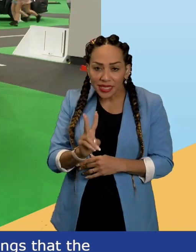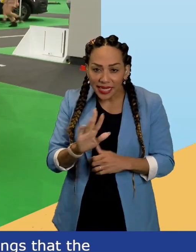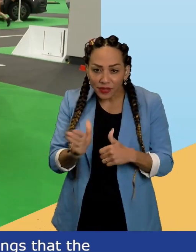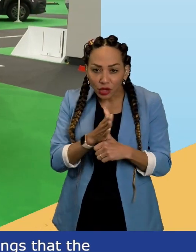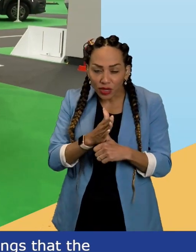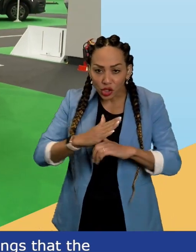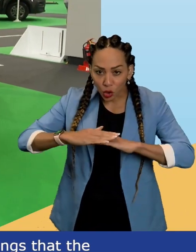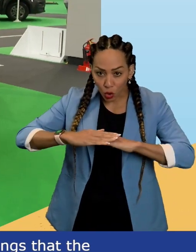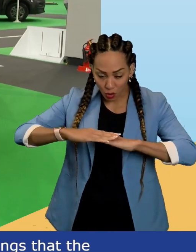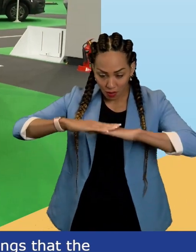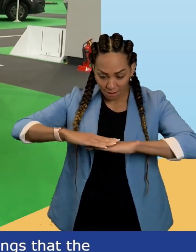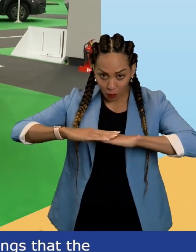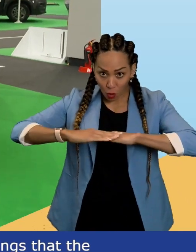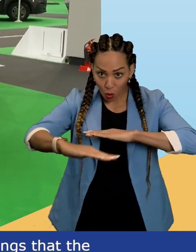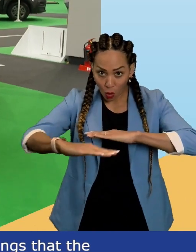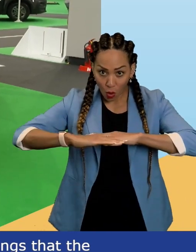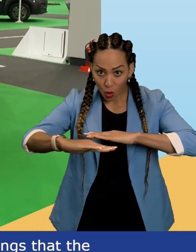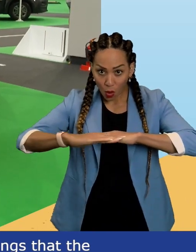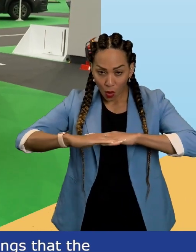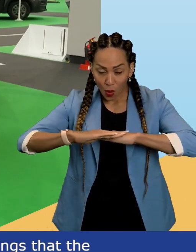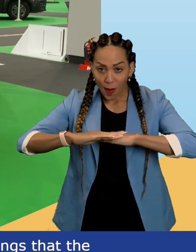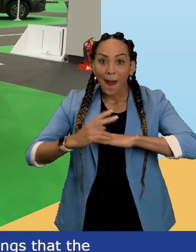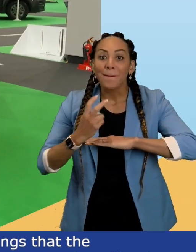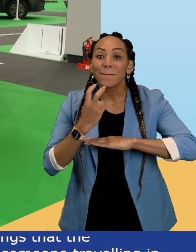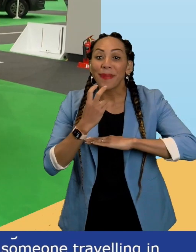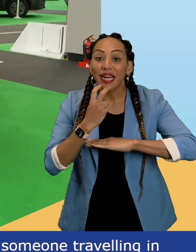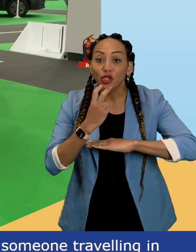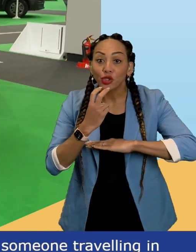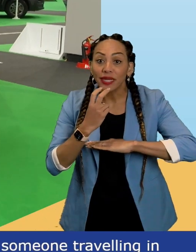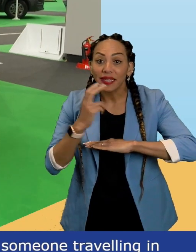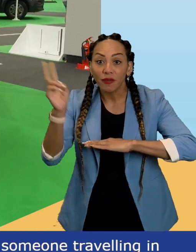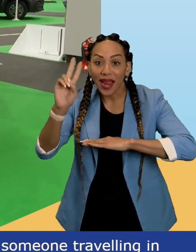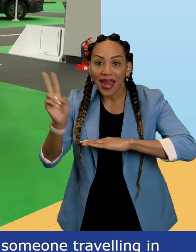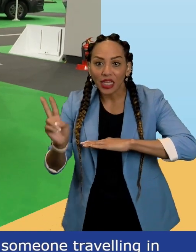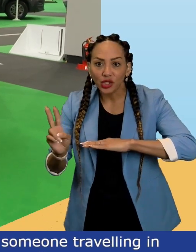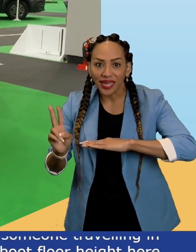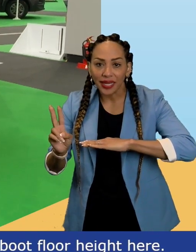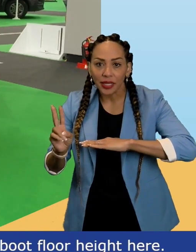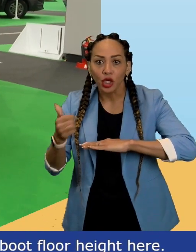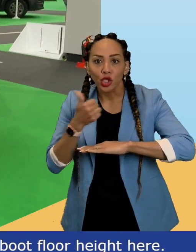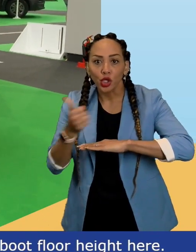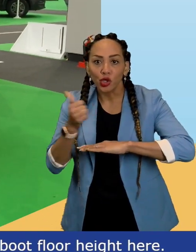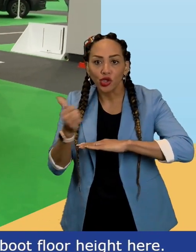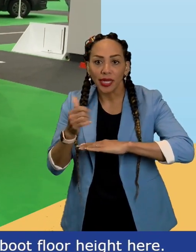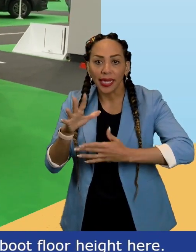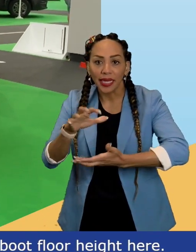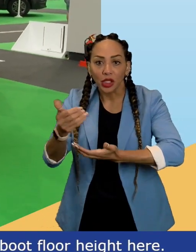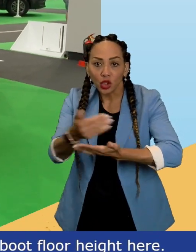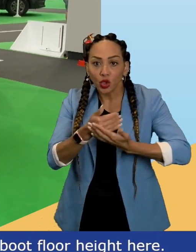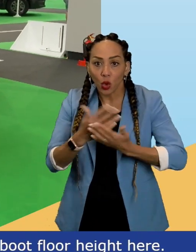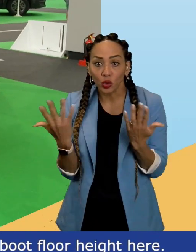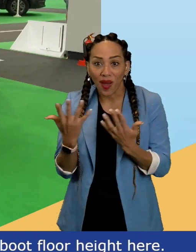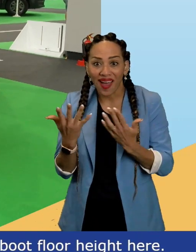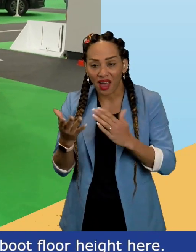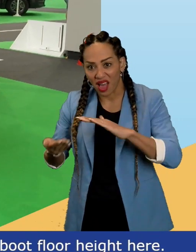one of the difficulties with a battery electric vehicle is that typically the batteries for the vehicle were housed underneath the floor at the back, and that is exactly where the